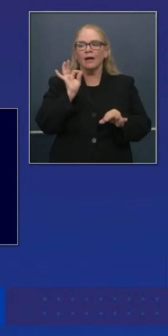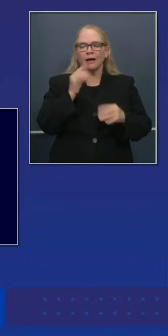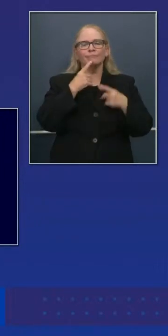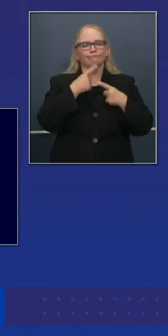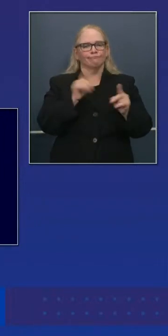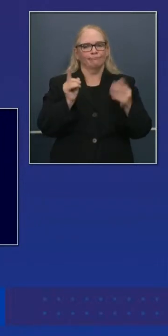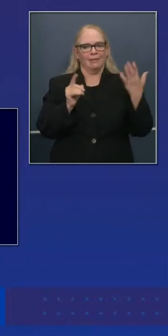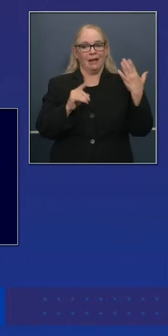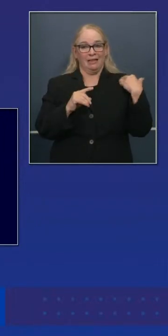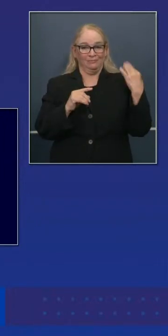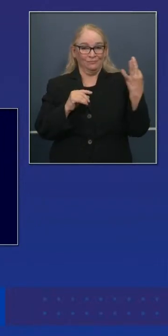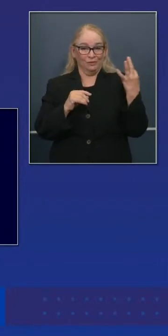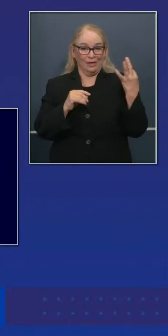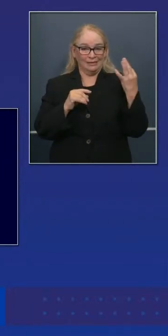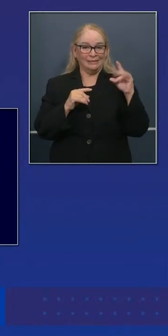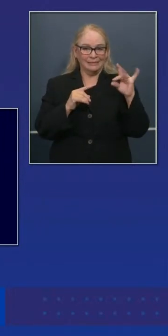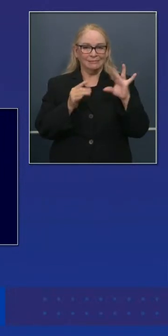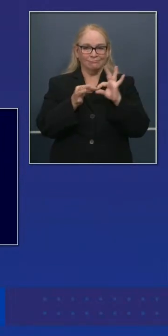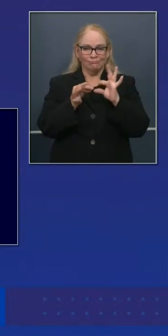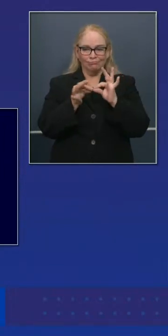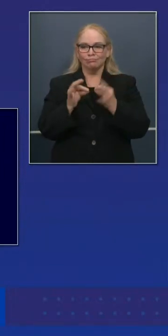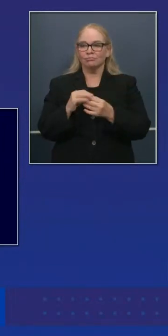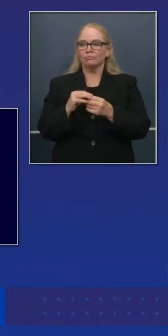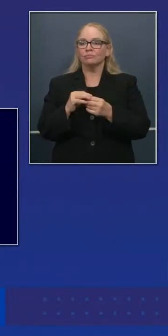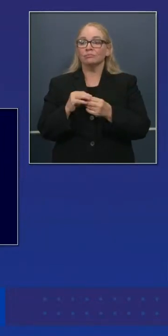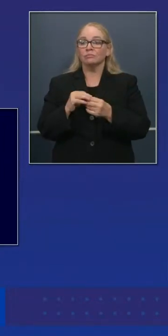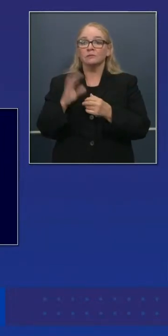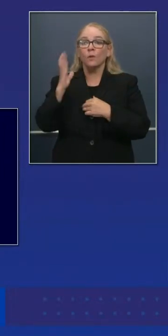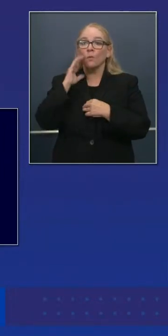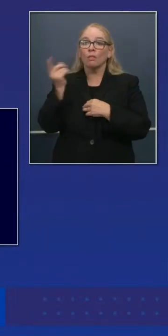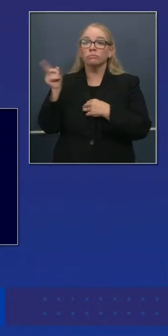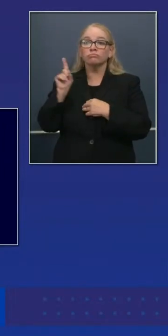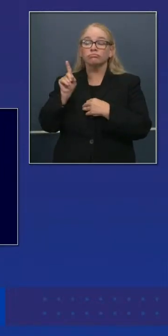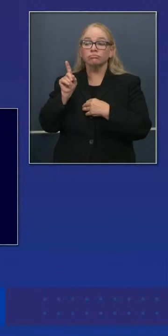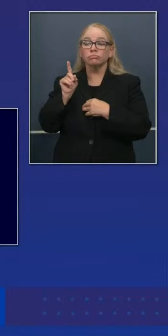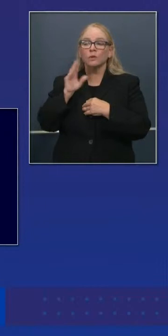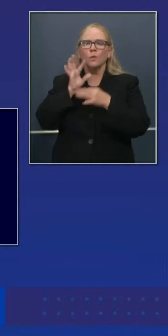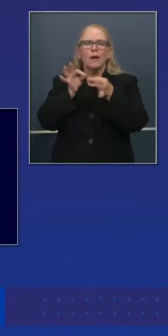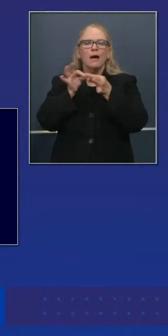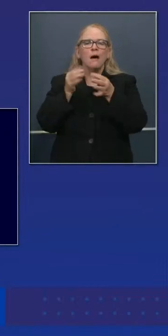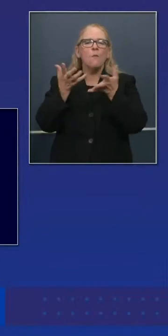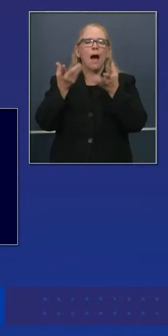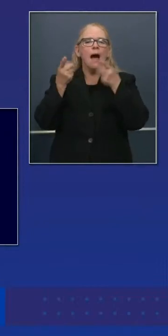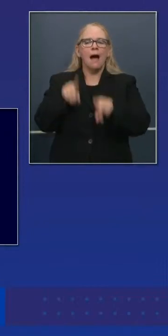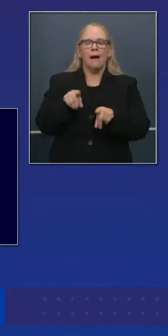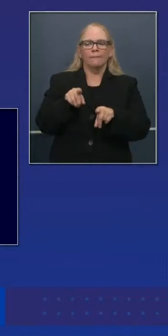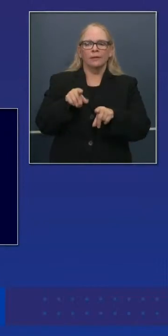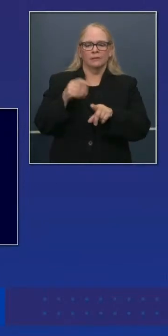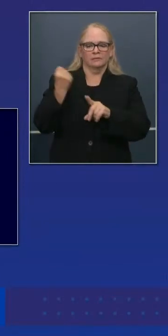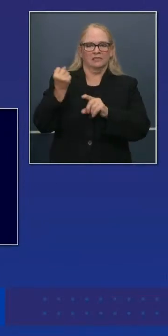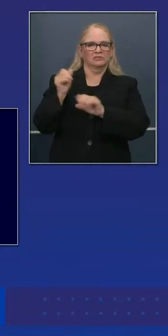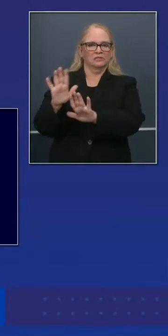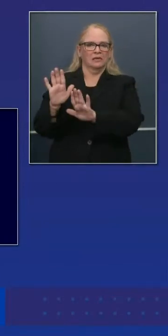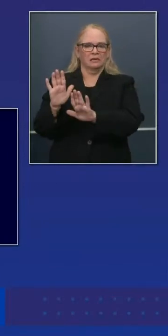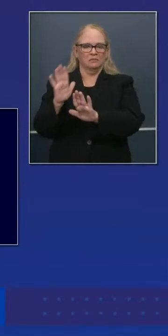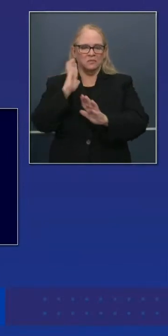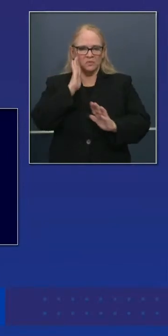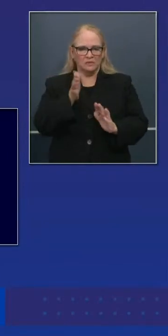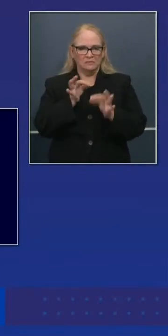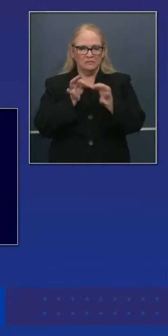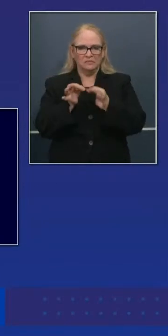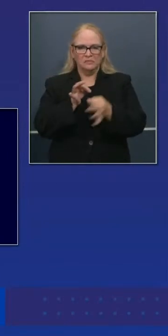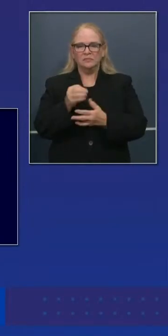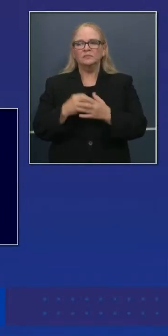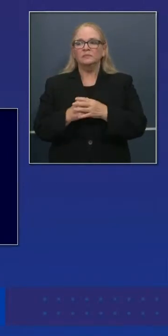space. Dr. Galley is going to talk about what has happened over the last week and, moreover, what happened over the weekend to address